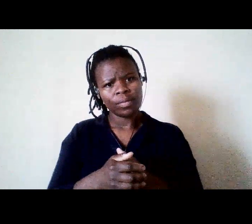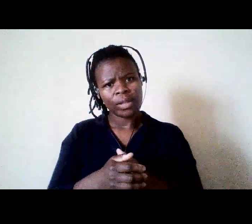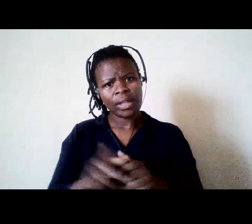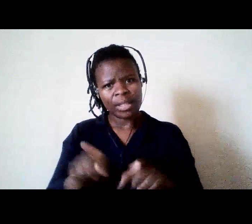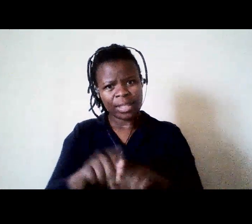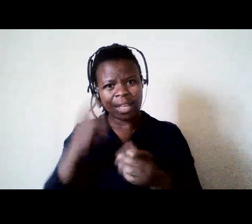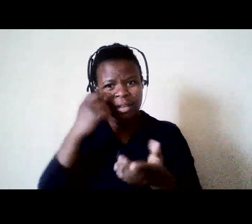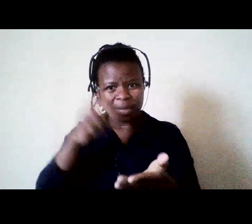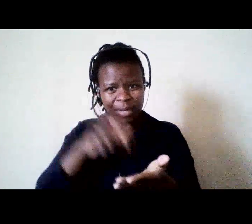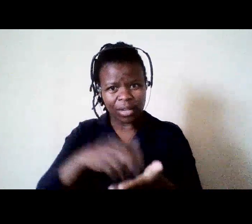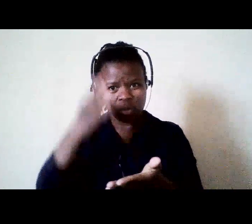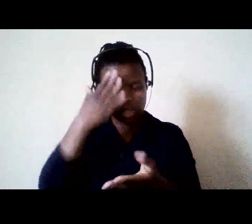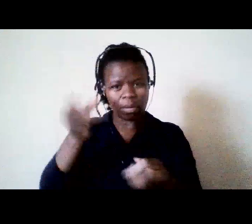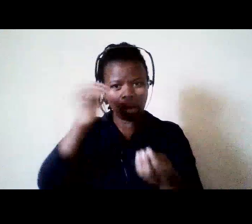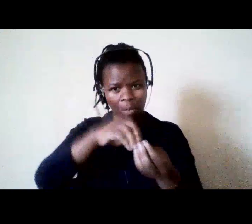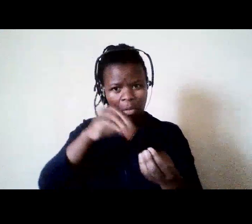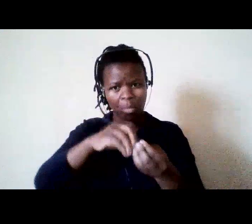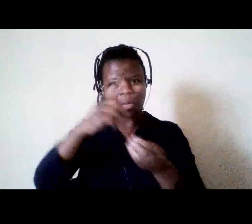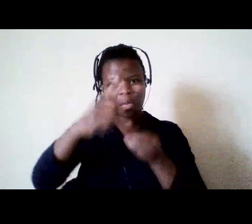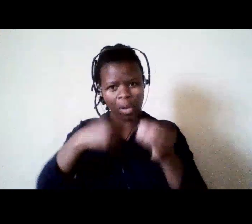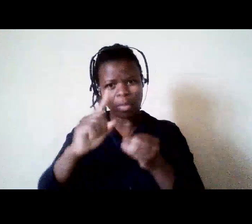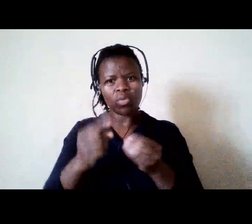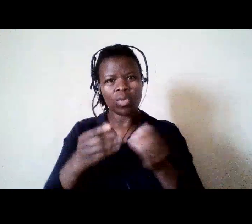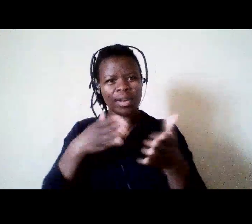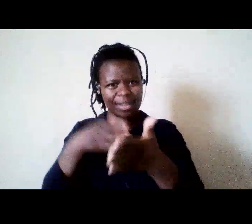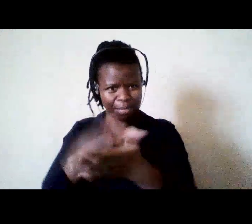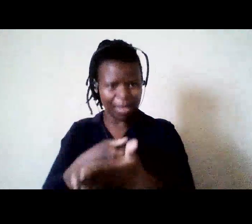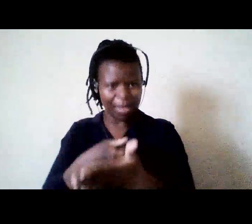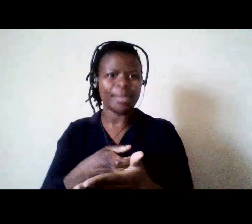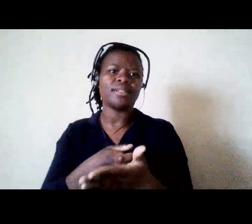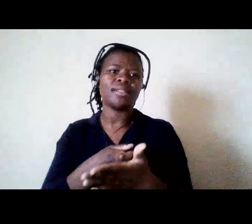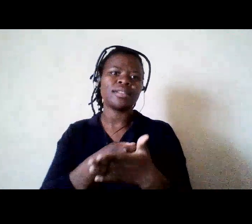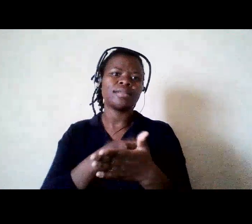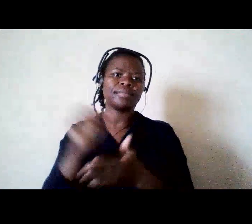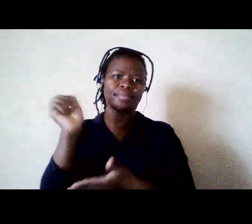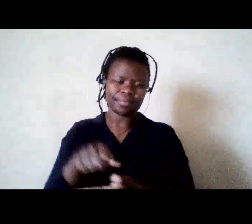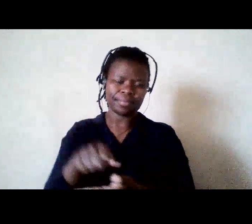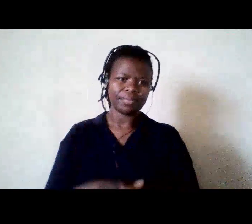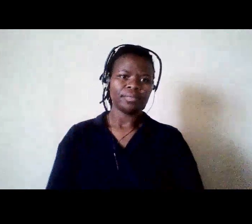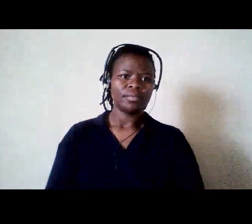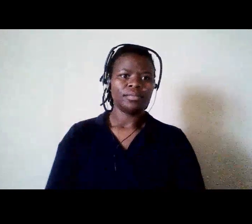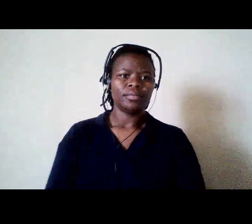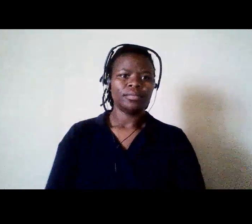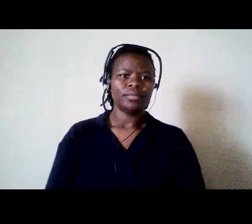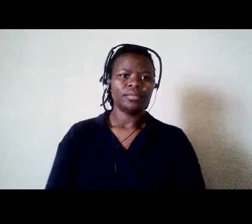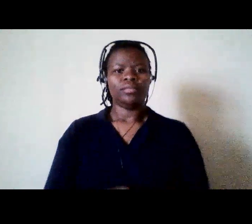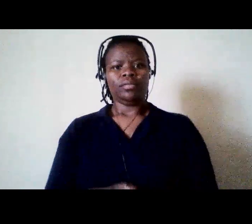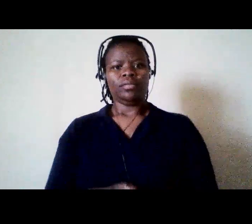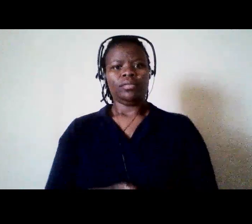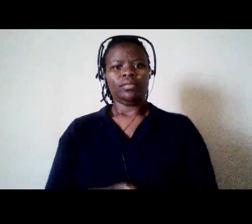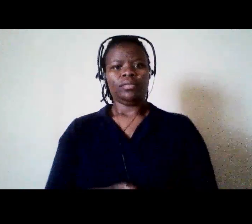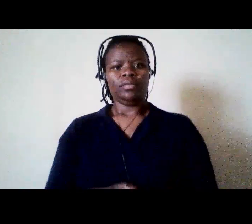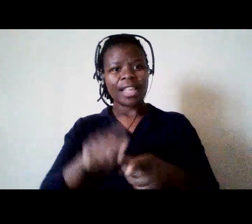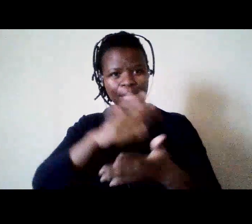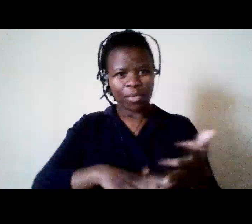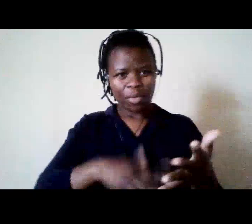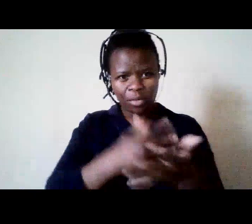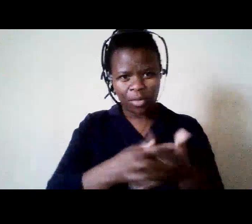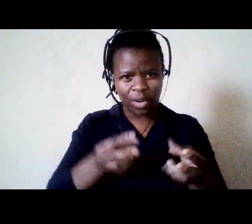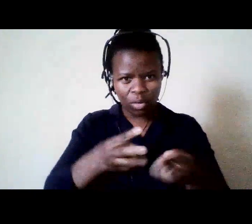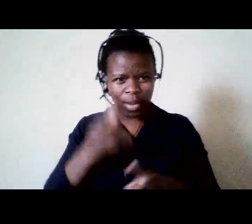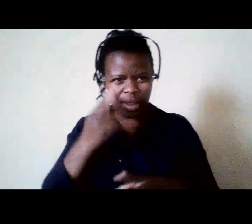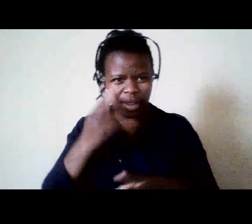But it's about full participation. And DSC frames it very nicely. It says, in terms of education,